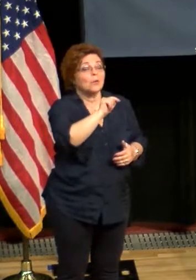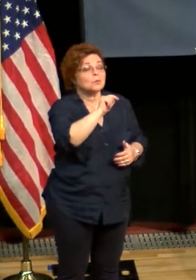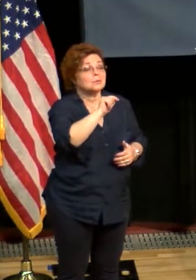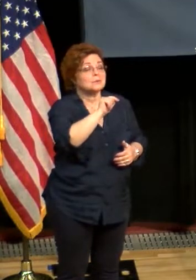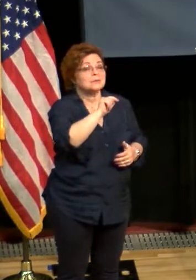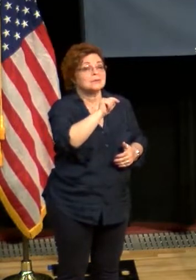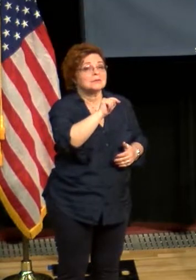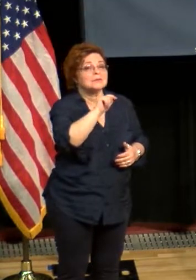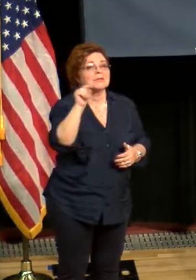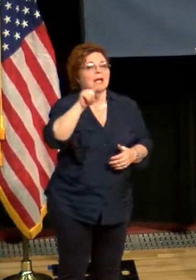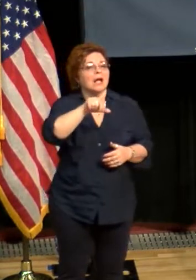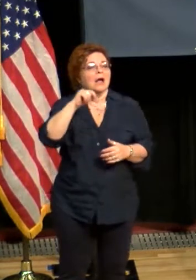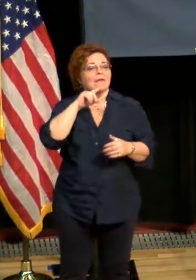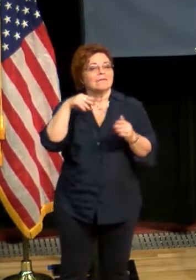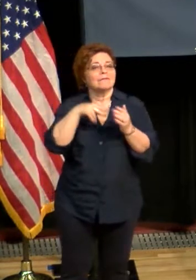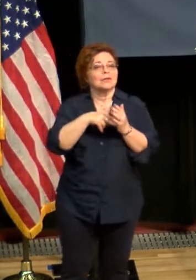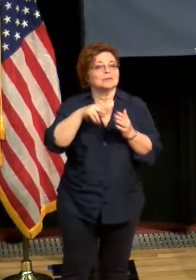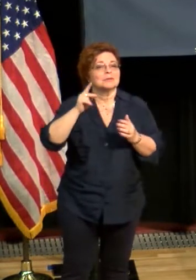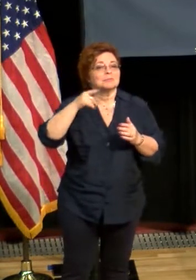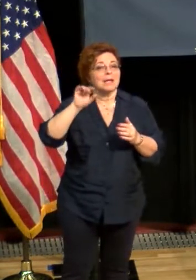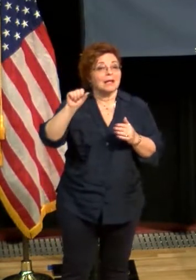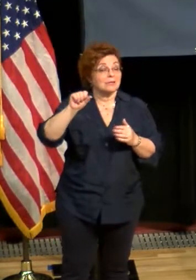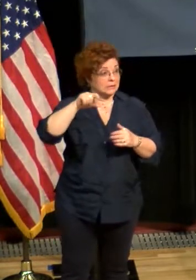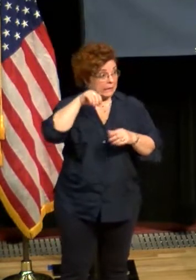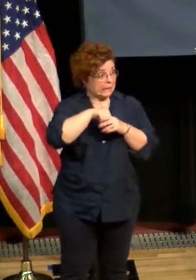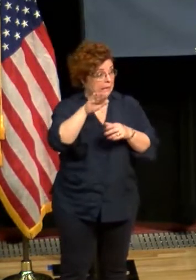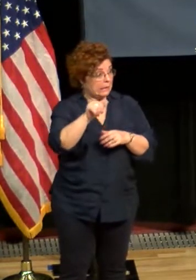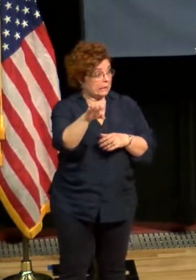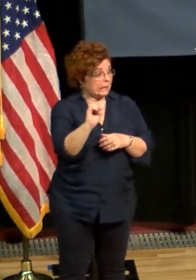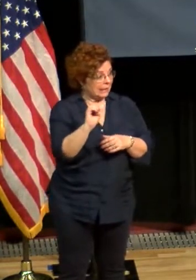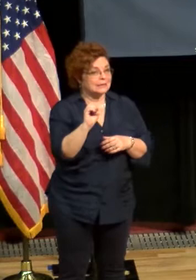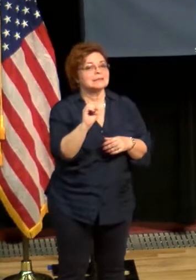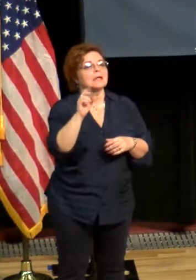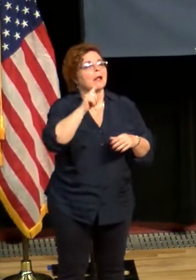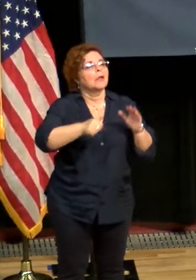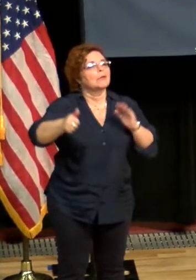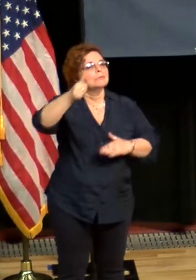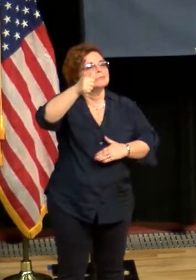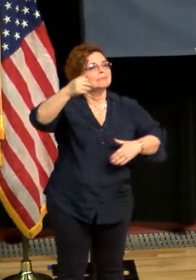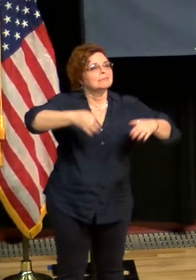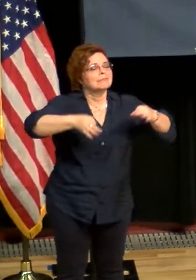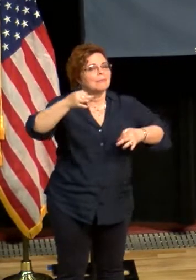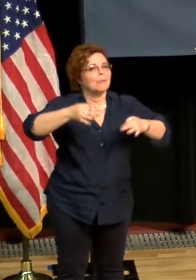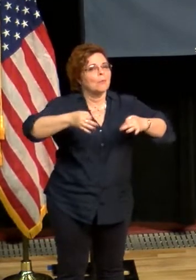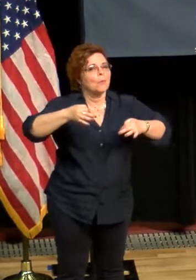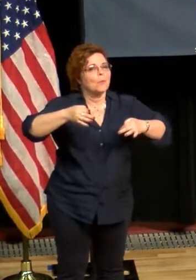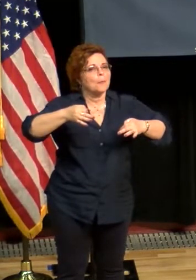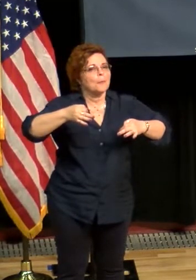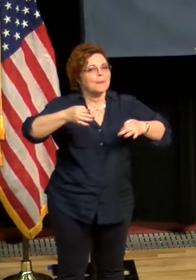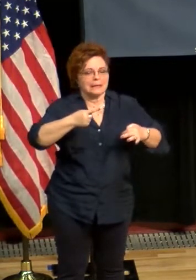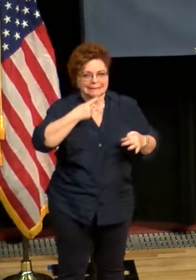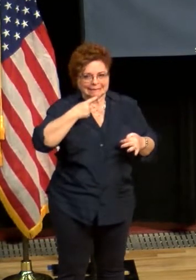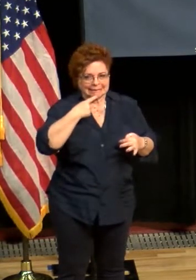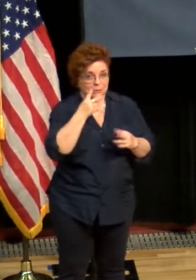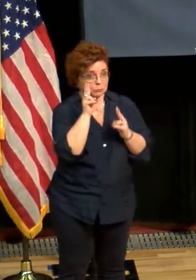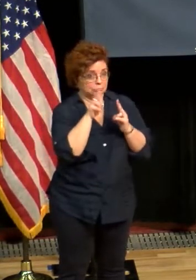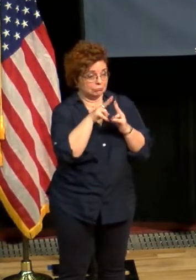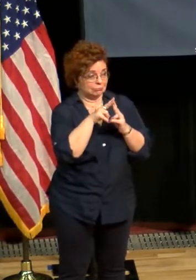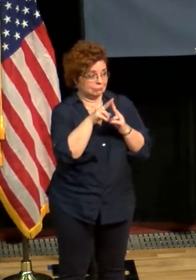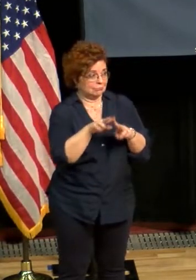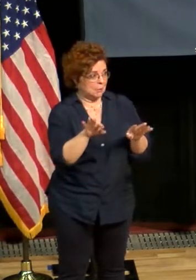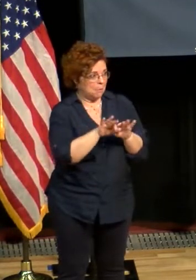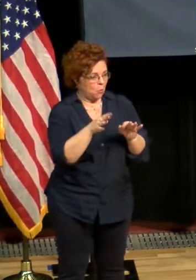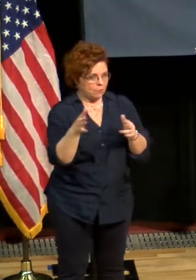versus Parrish case. In that case, the Supreme Court said two important